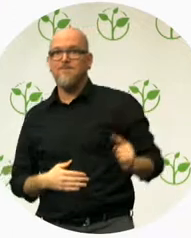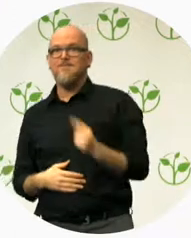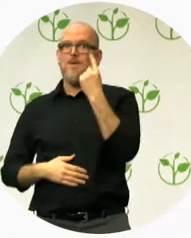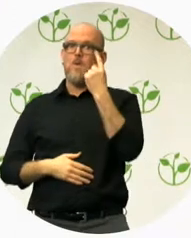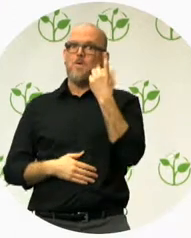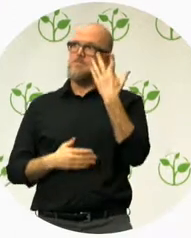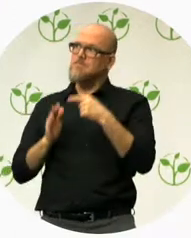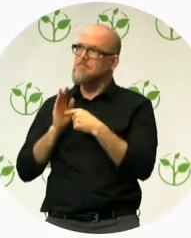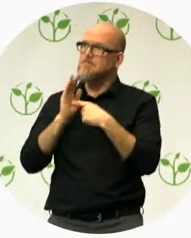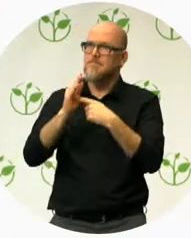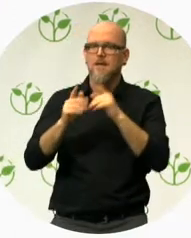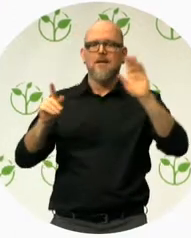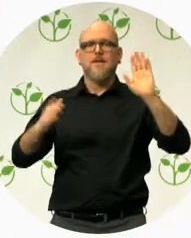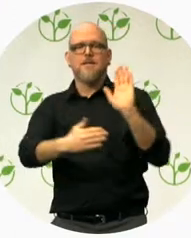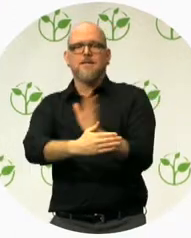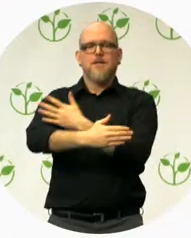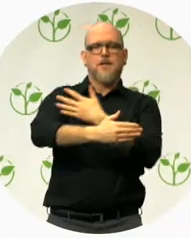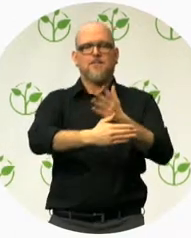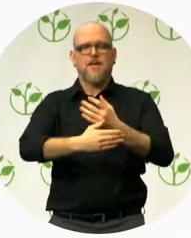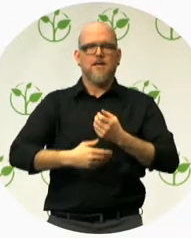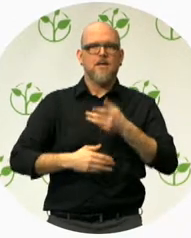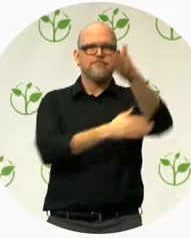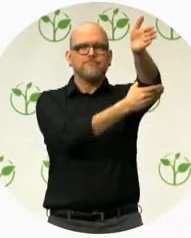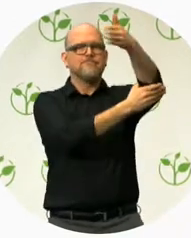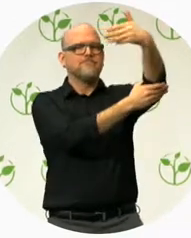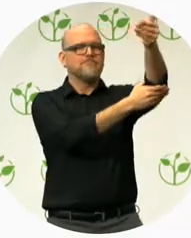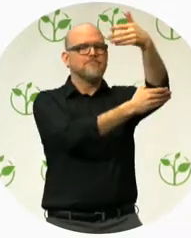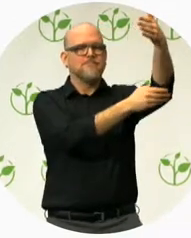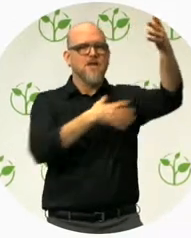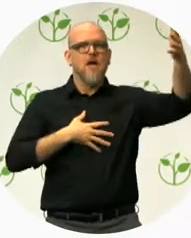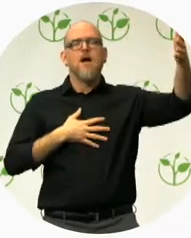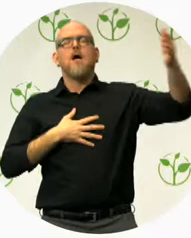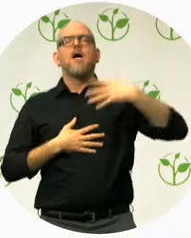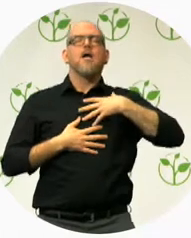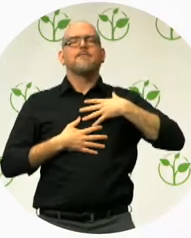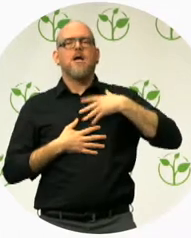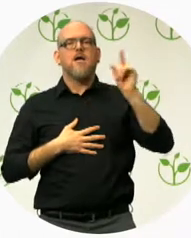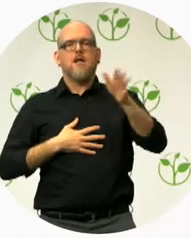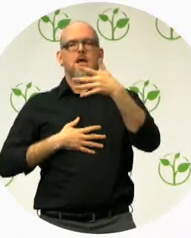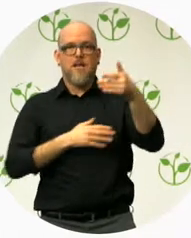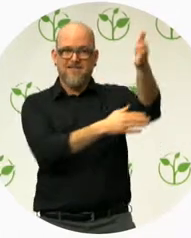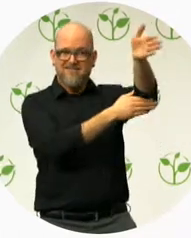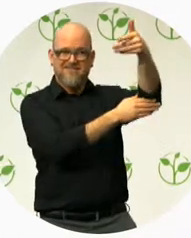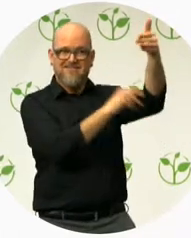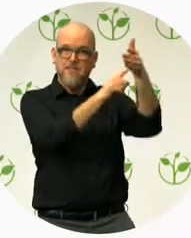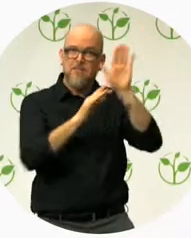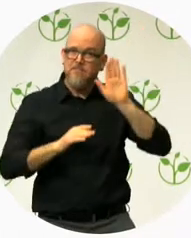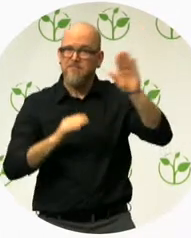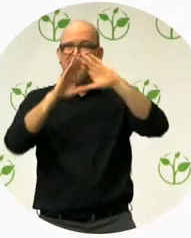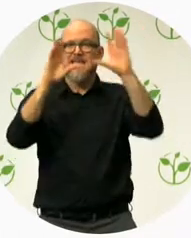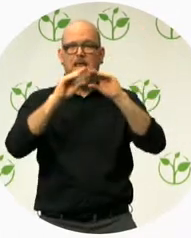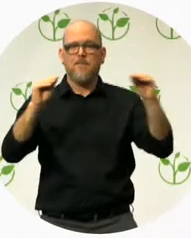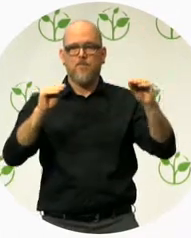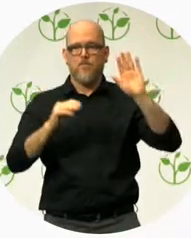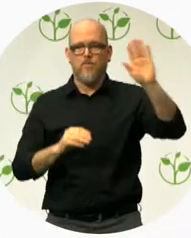Time. This year, our topic is accessibility. We have received so